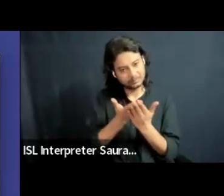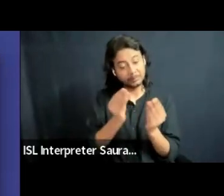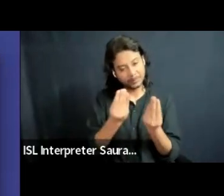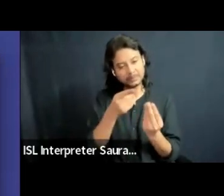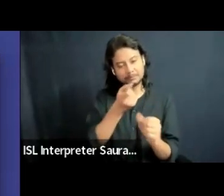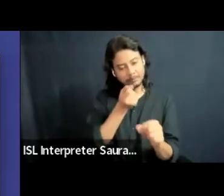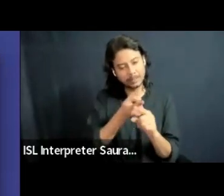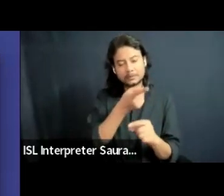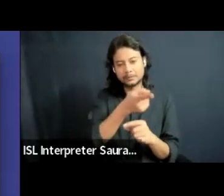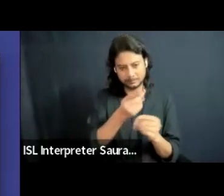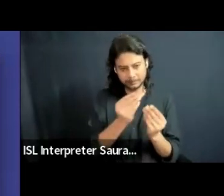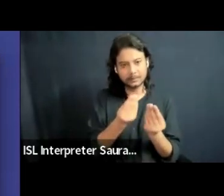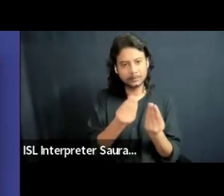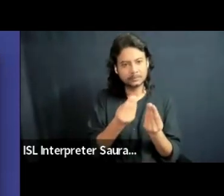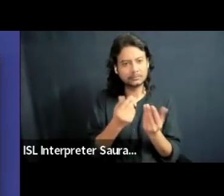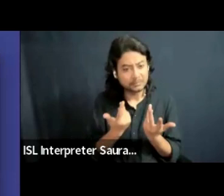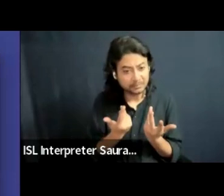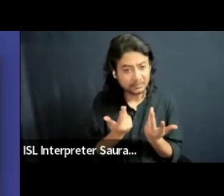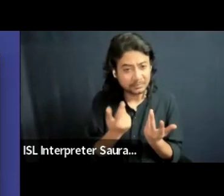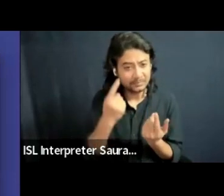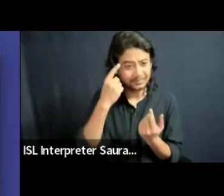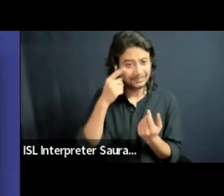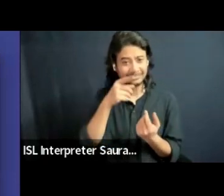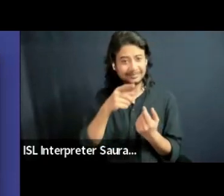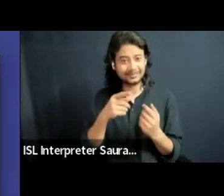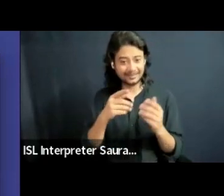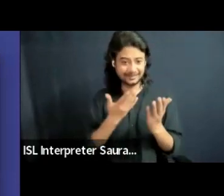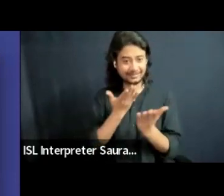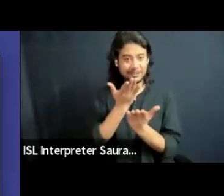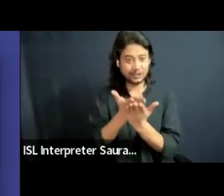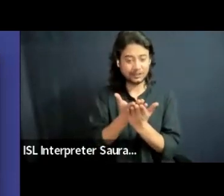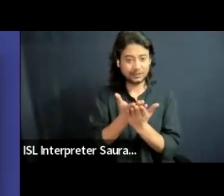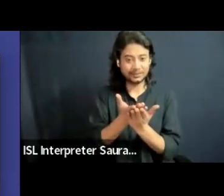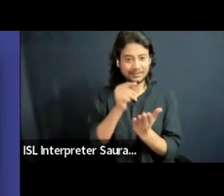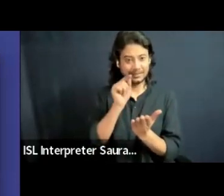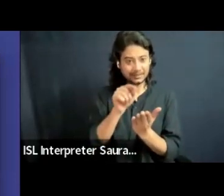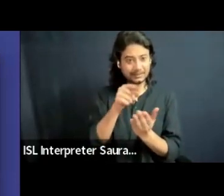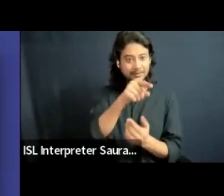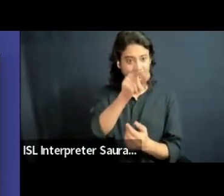room, whether we are doing it really for the good of the child or whether we just don't know what to do with her.